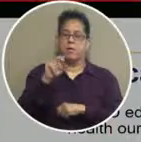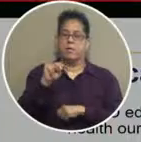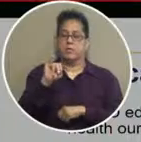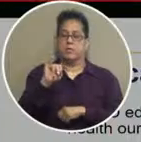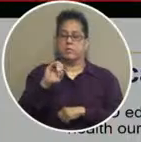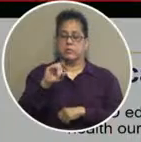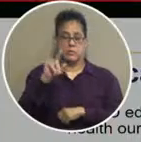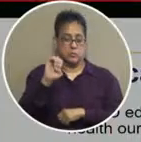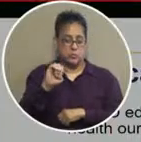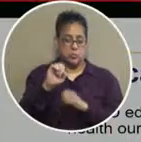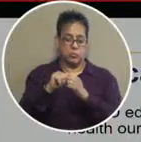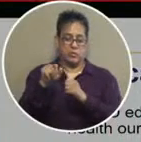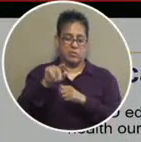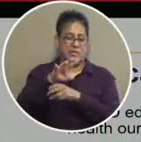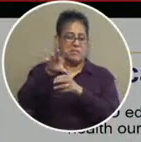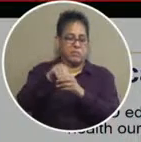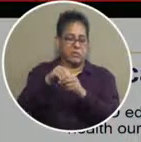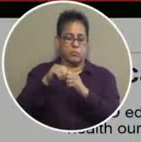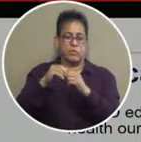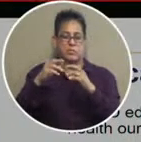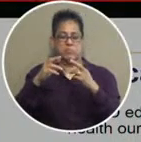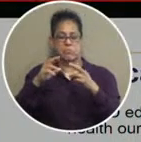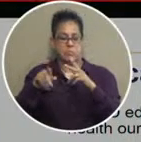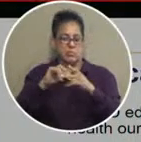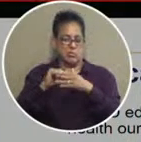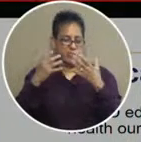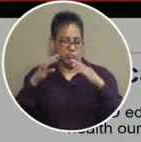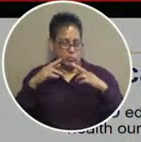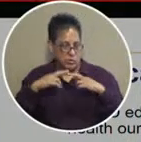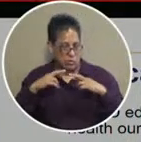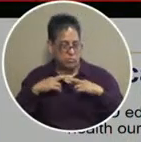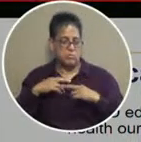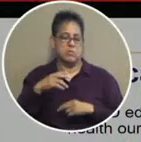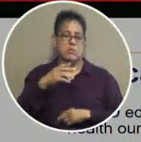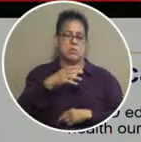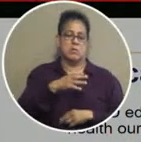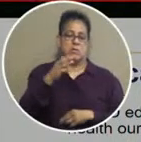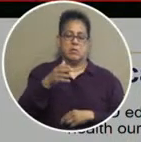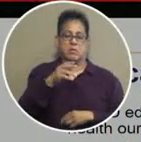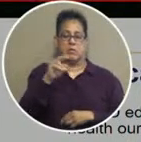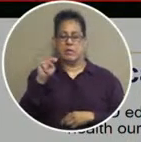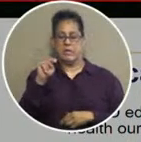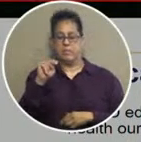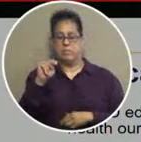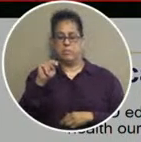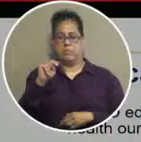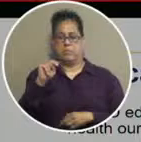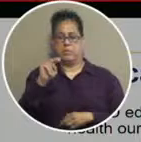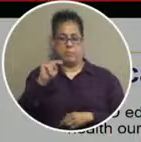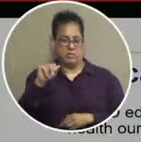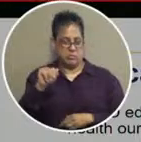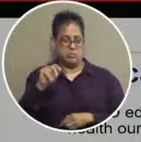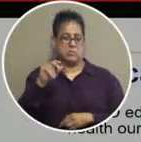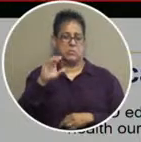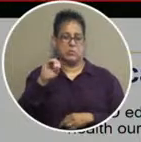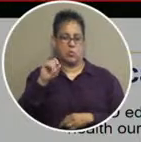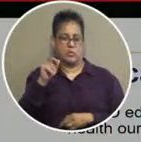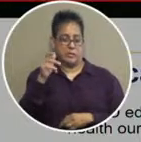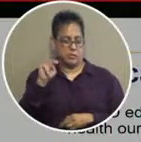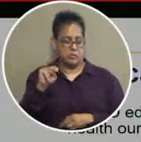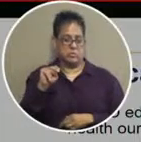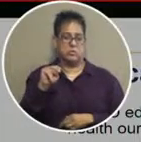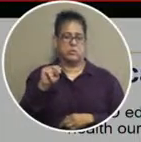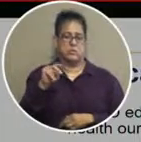Farini in terms of their engagement with our retirees, as well as our neighborhood coalitions. We continue to have our